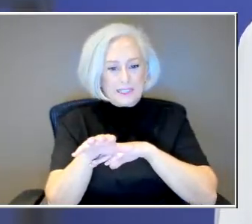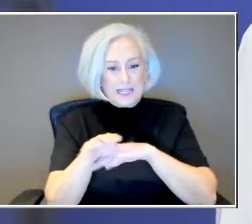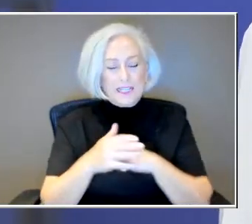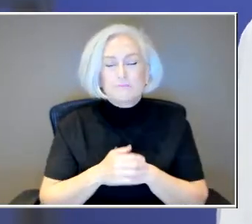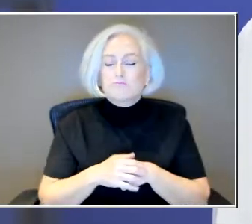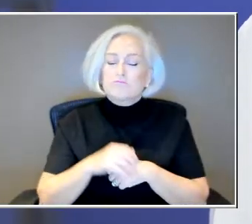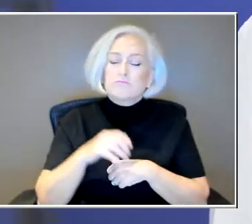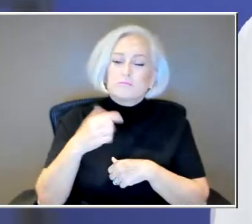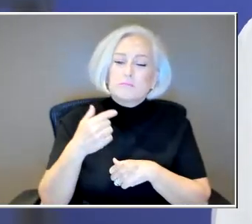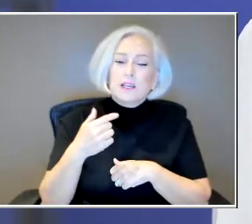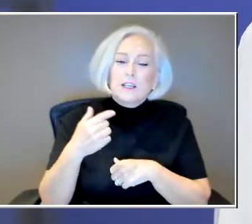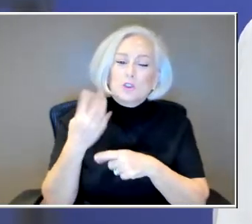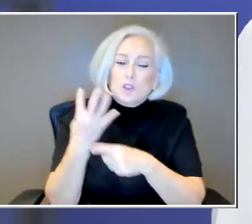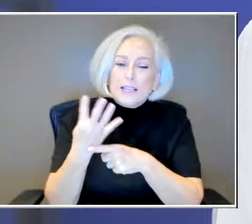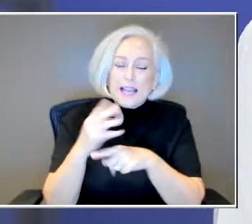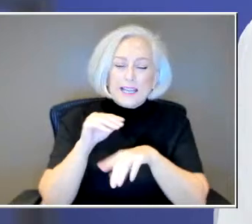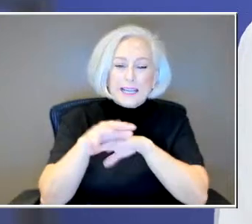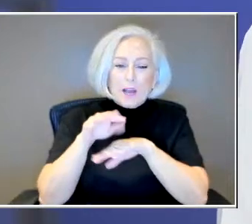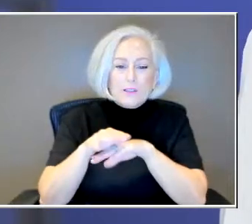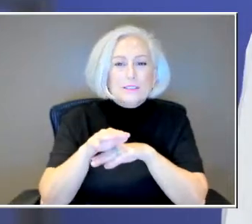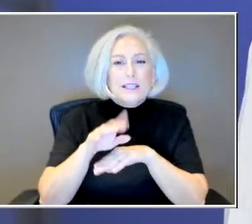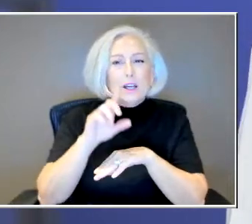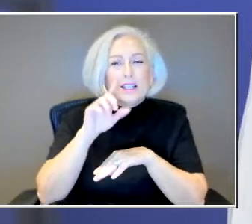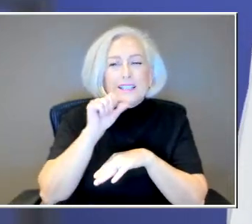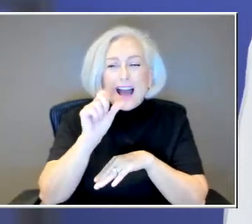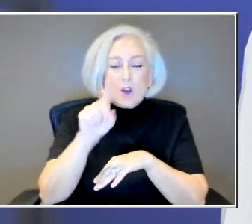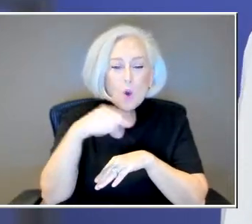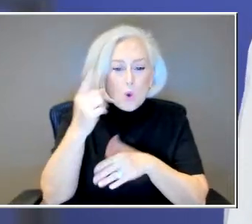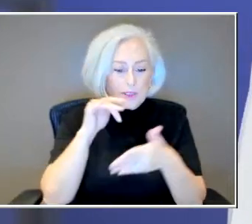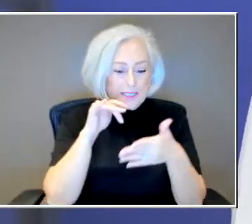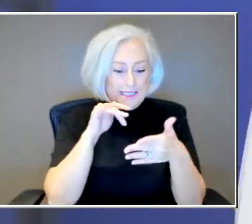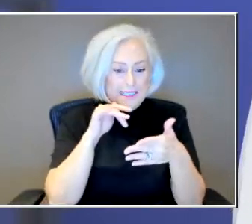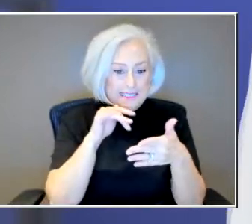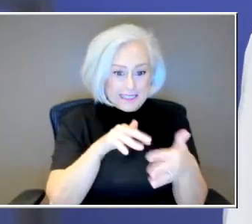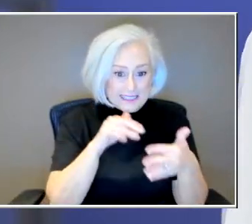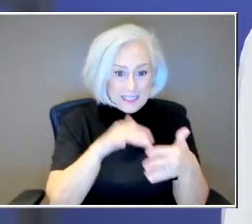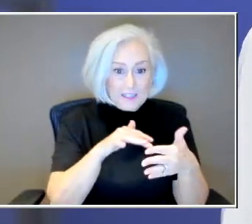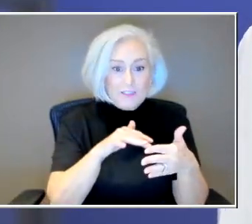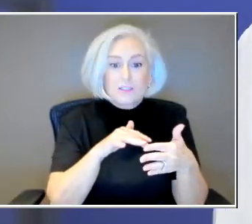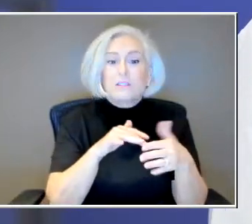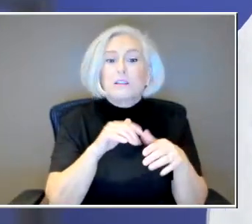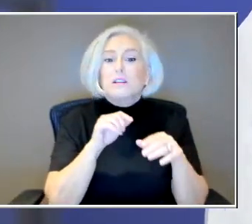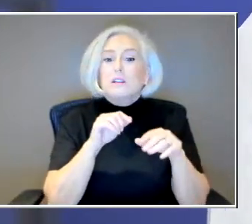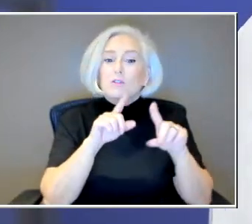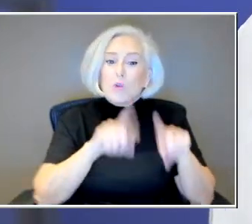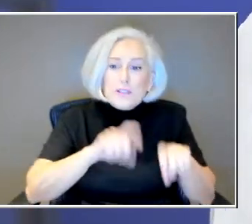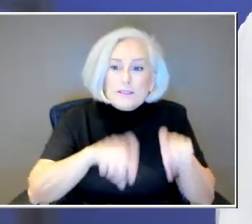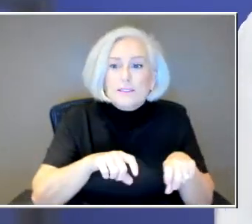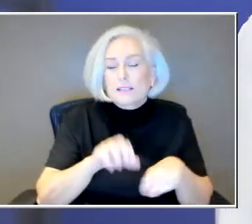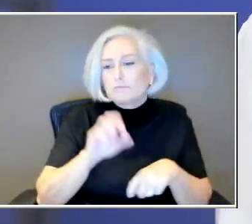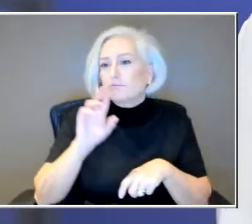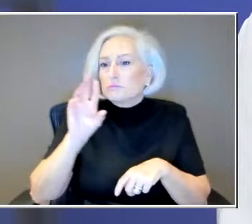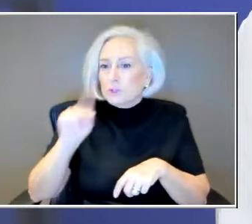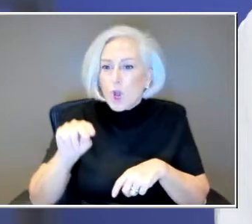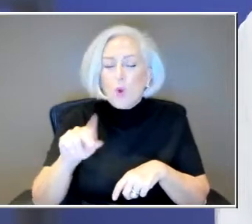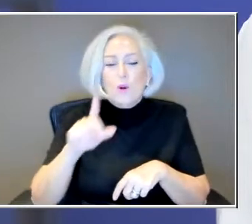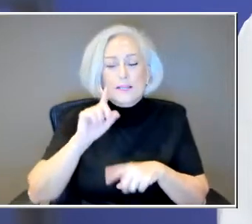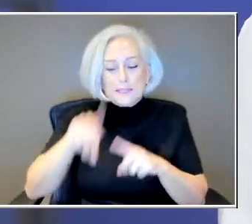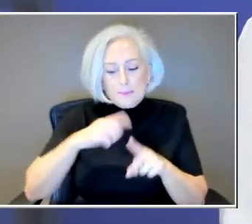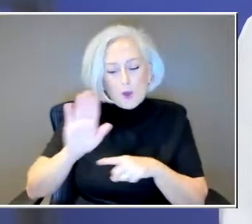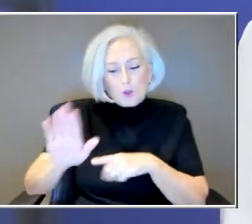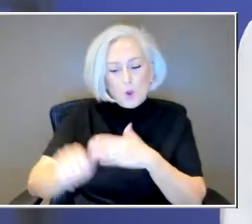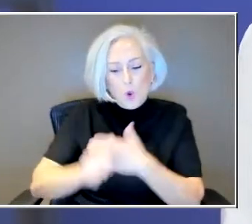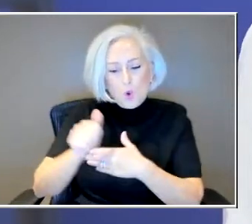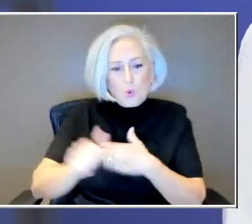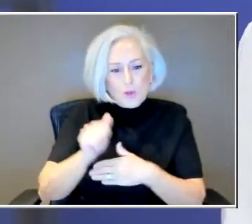about understanding your risk for a condition, be that cancer, developmental disorders. So if somebody says, I don't have